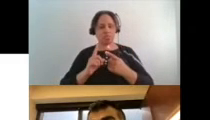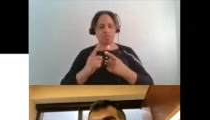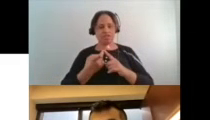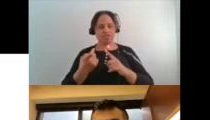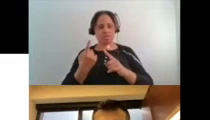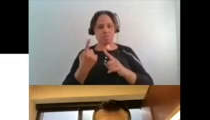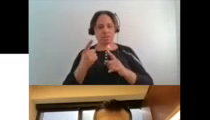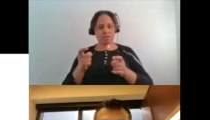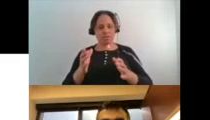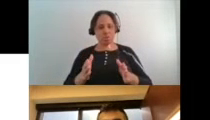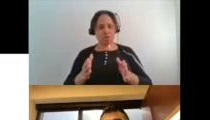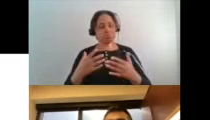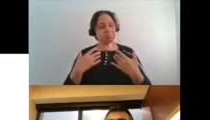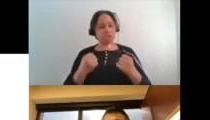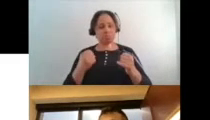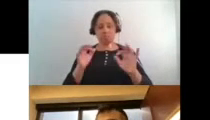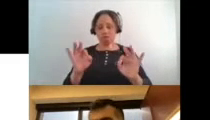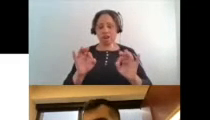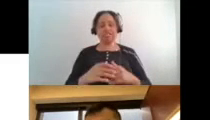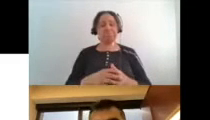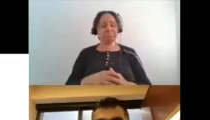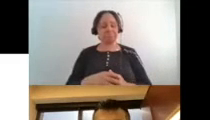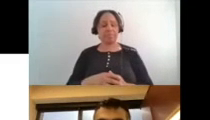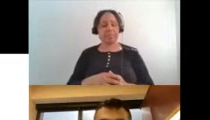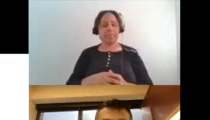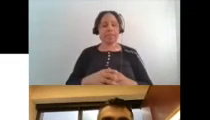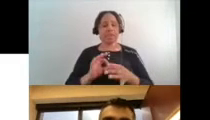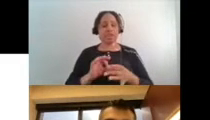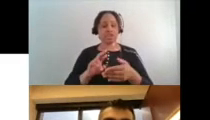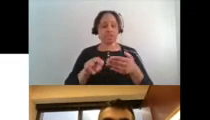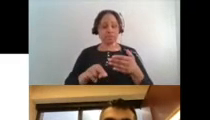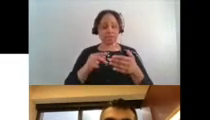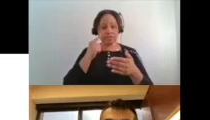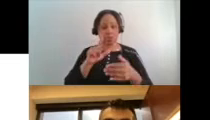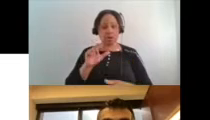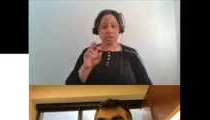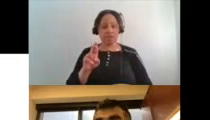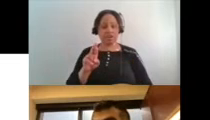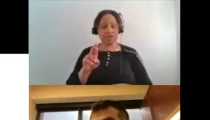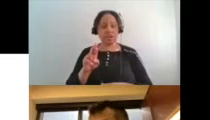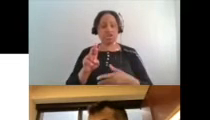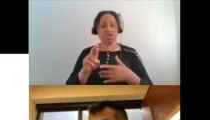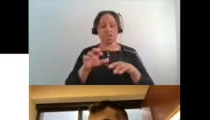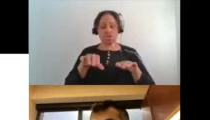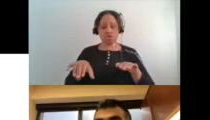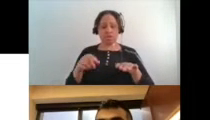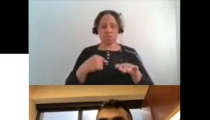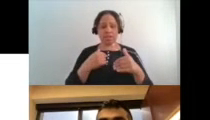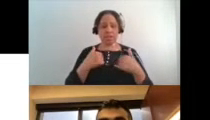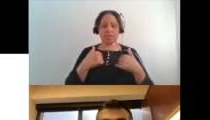up great. In terms of outcomes for liver transplant at Northwestern, we have excellent outcomes, again, 90+%.